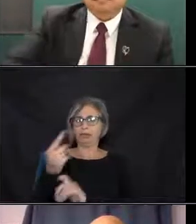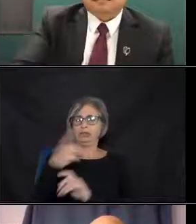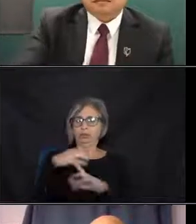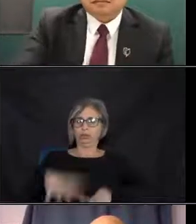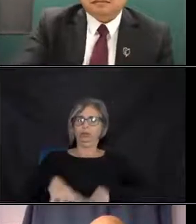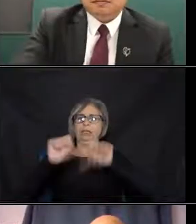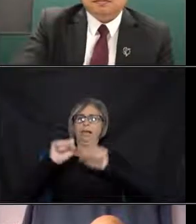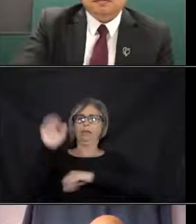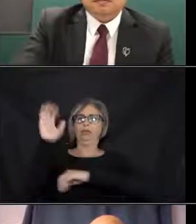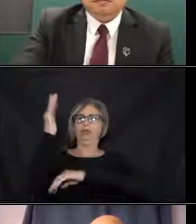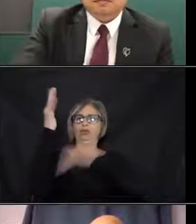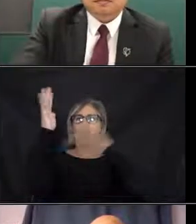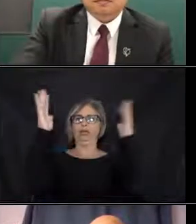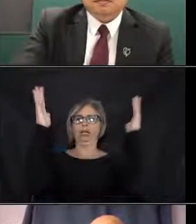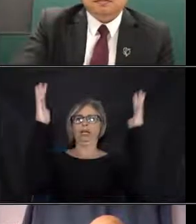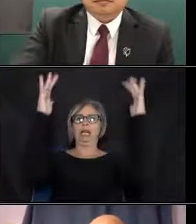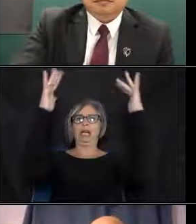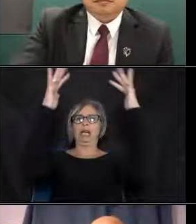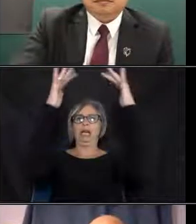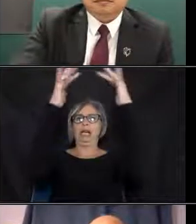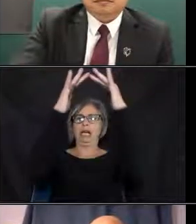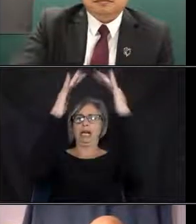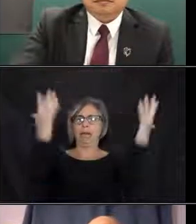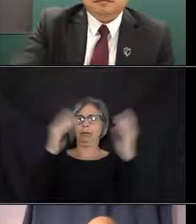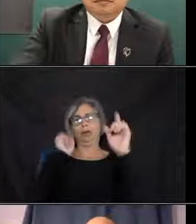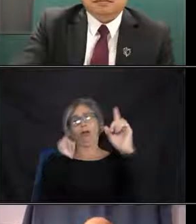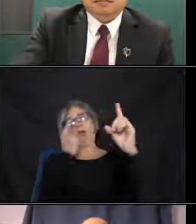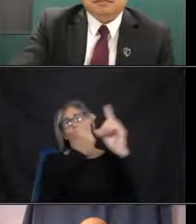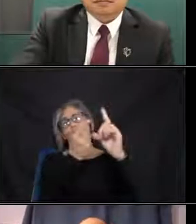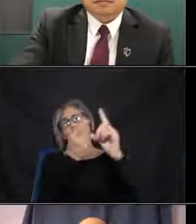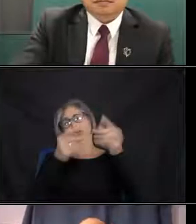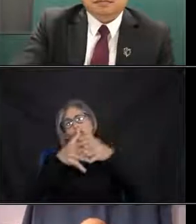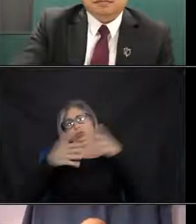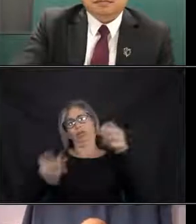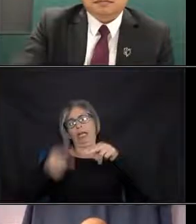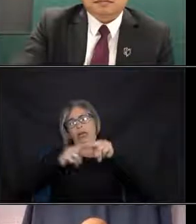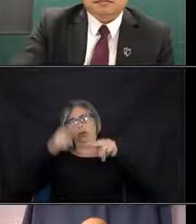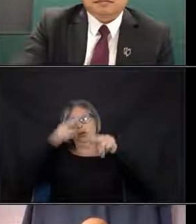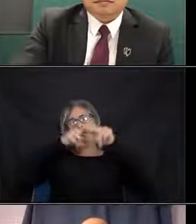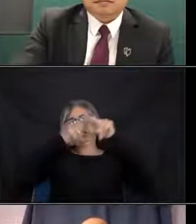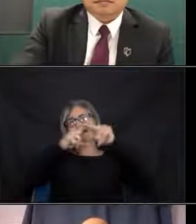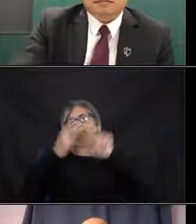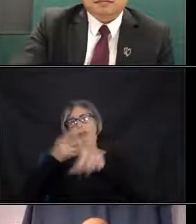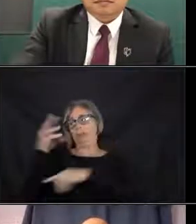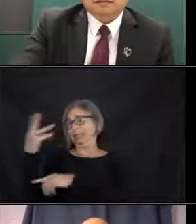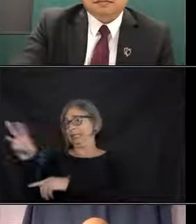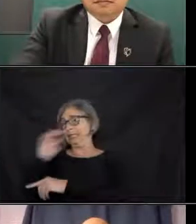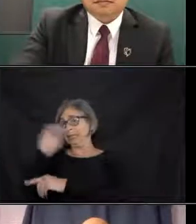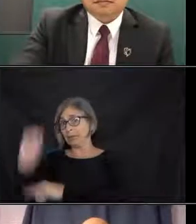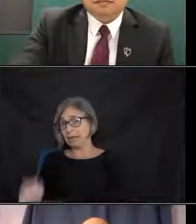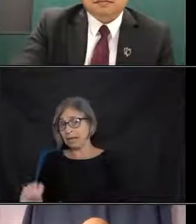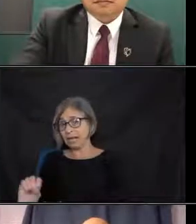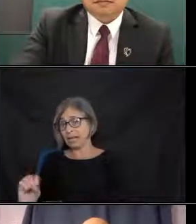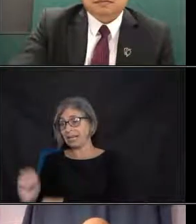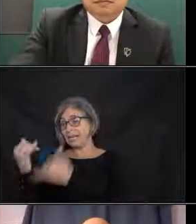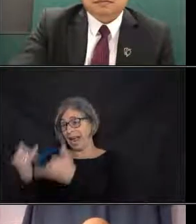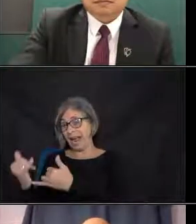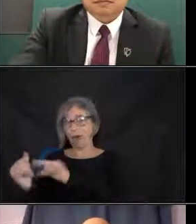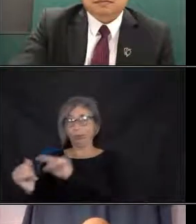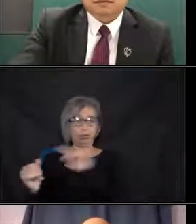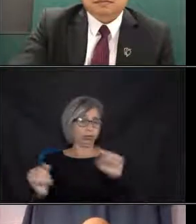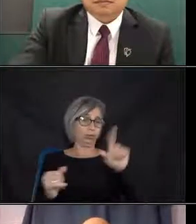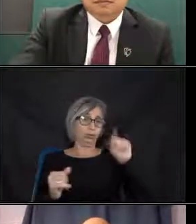a tree canopy goal to increase citywide tree canopy from 16%, which is currently, to